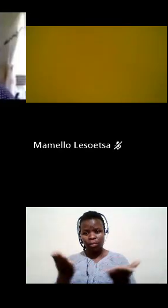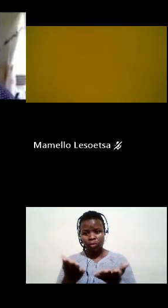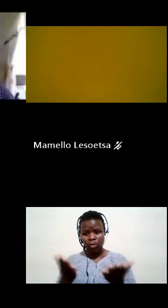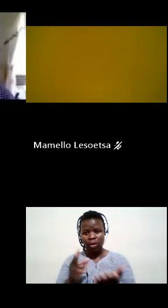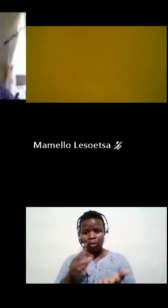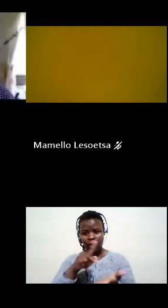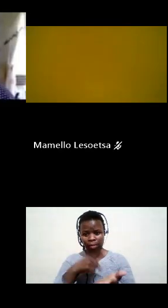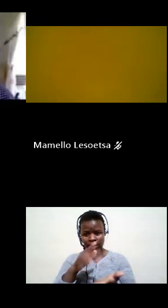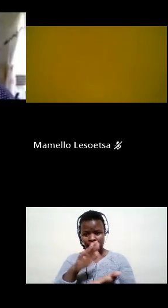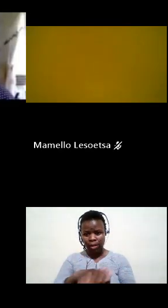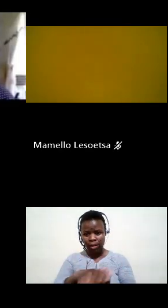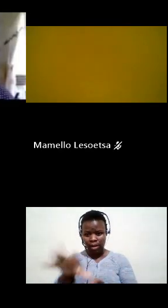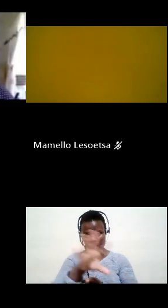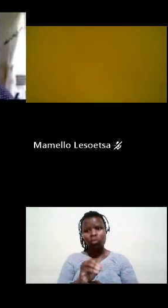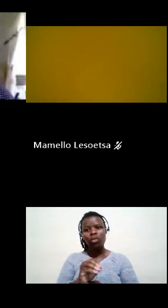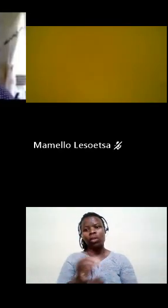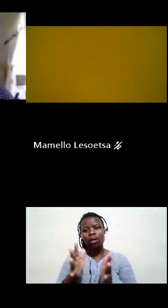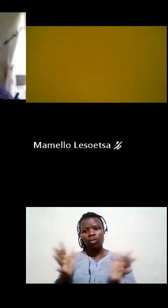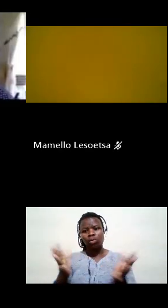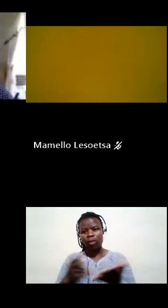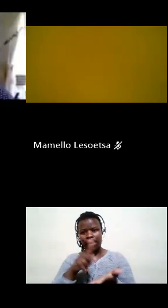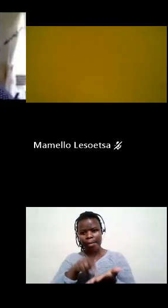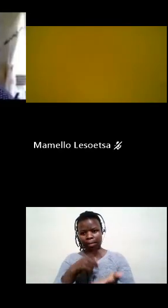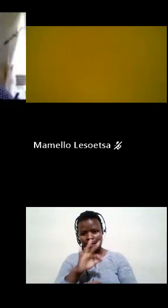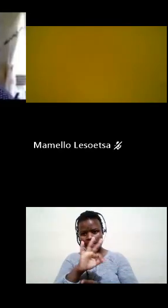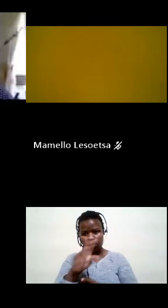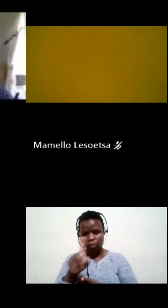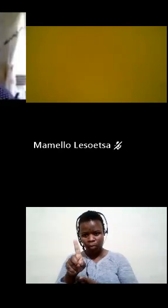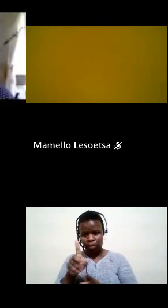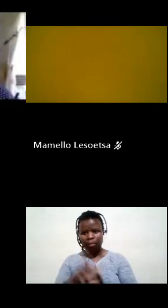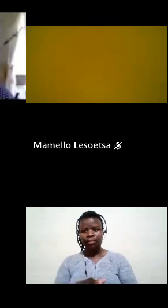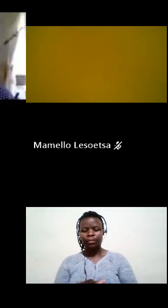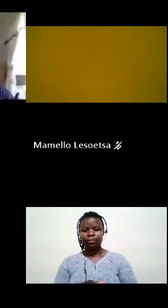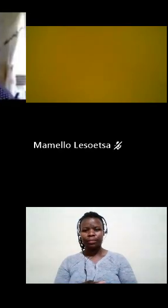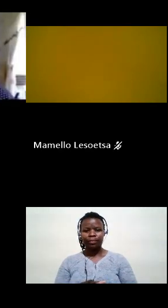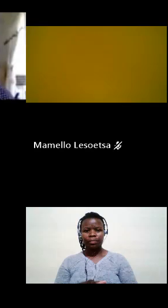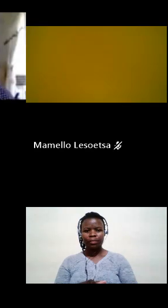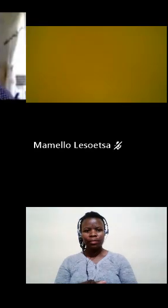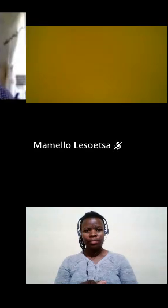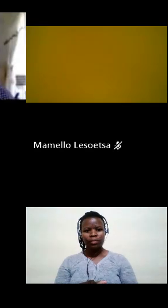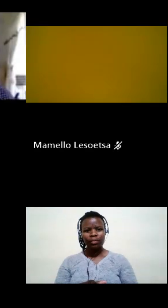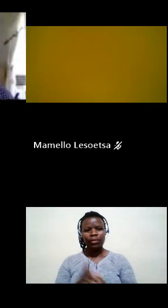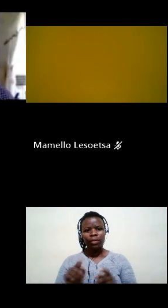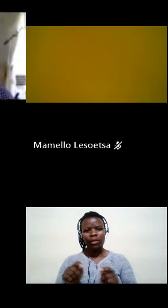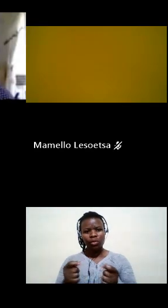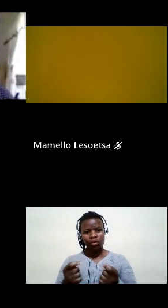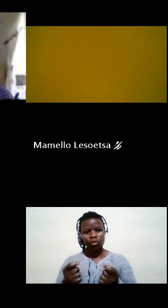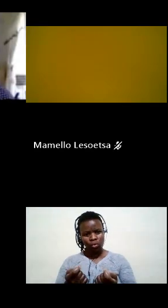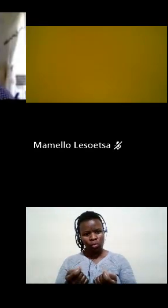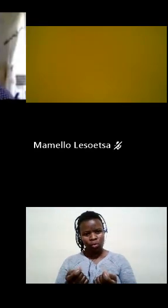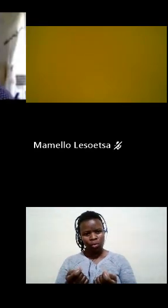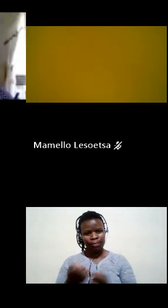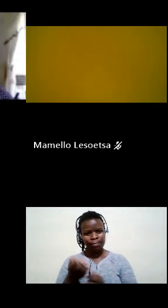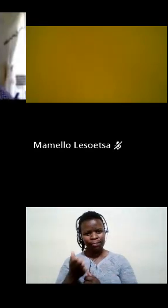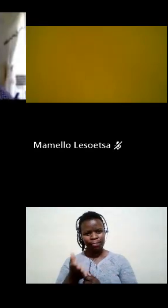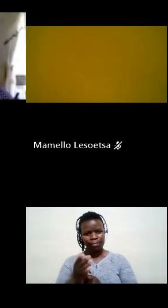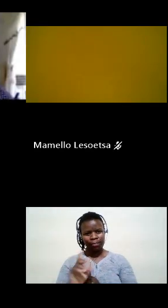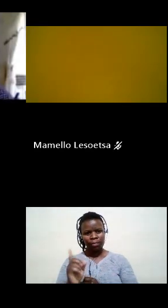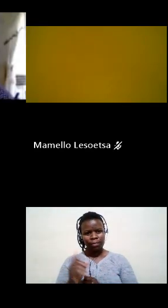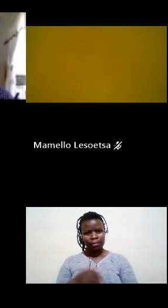So with this case study, the desk was very uncomfortable and she could hardly see in the front of the classroom